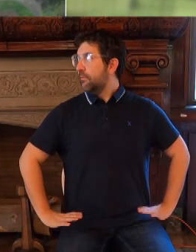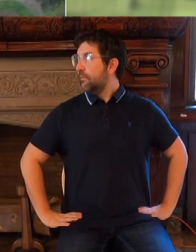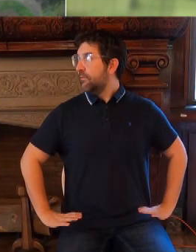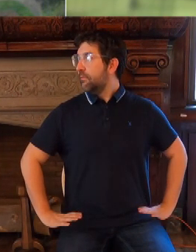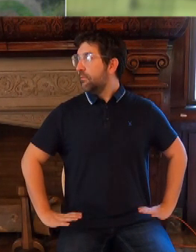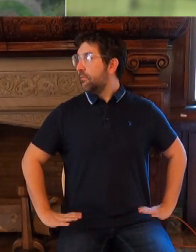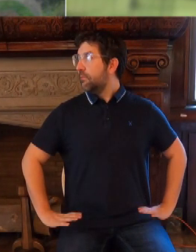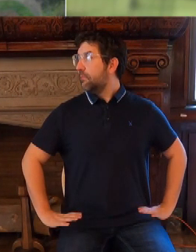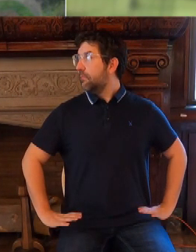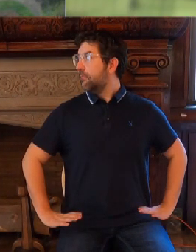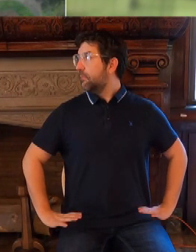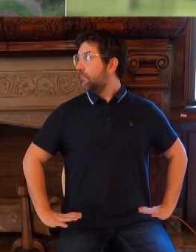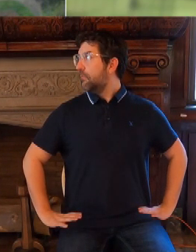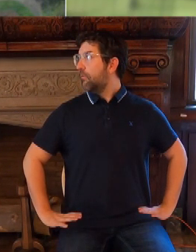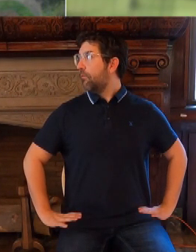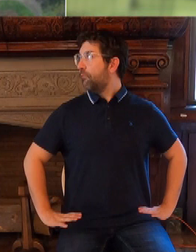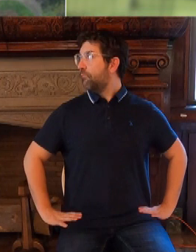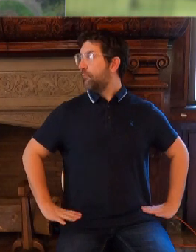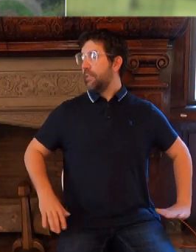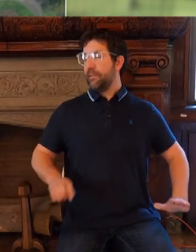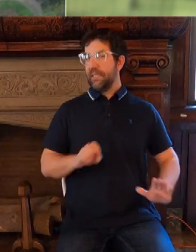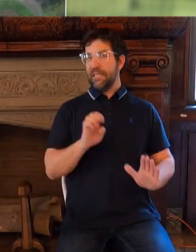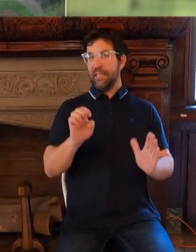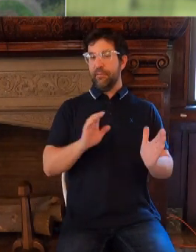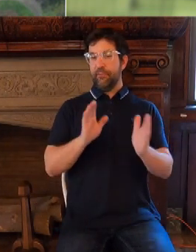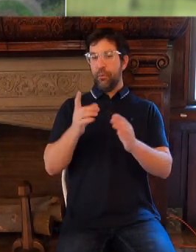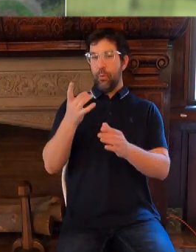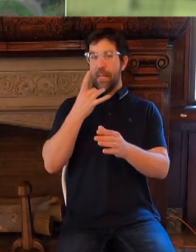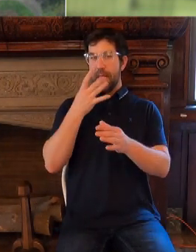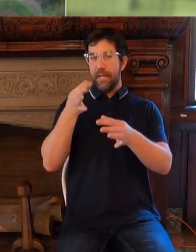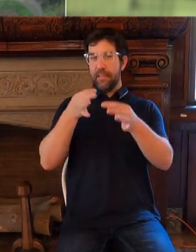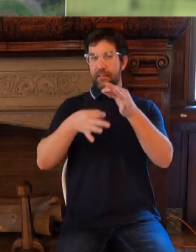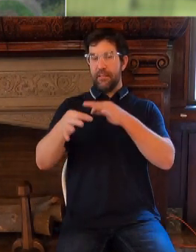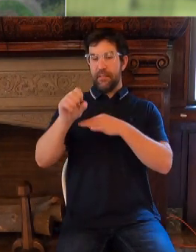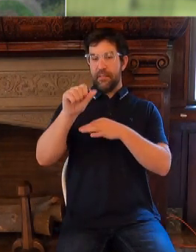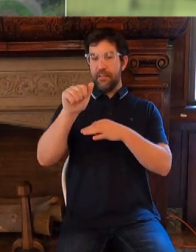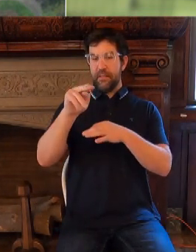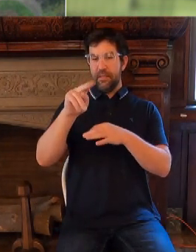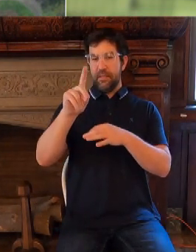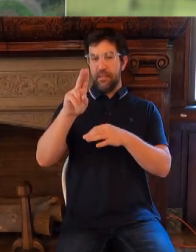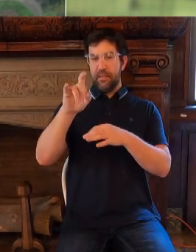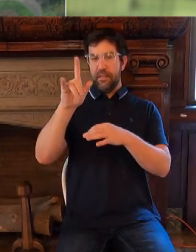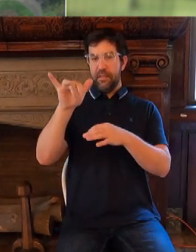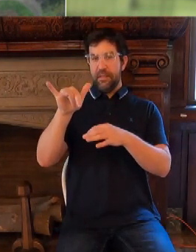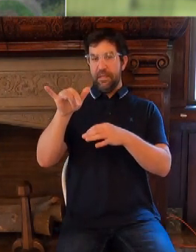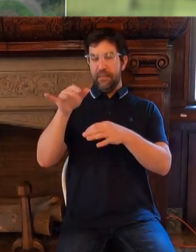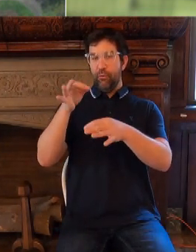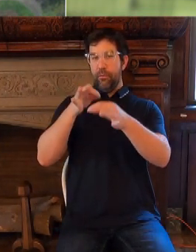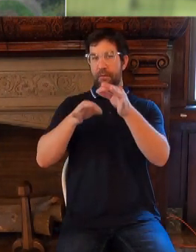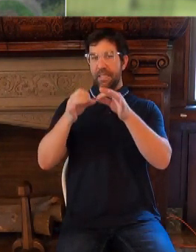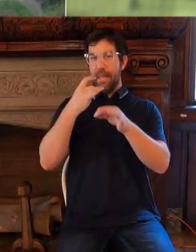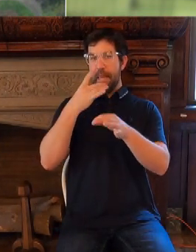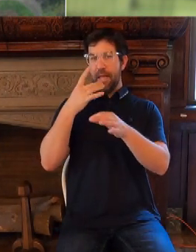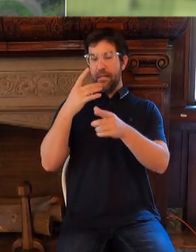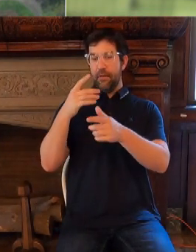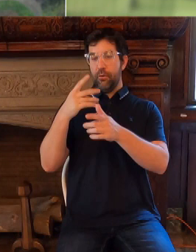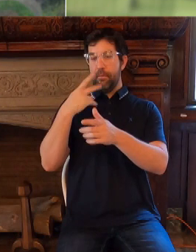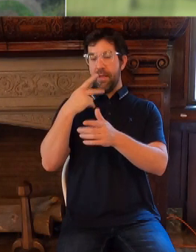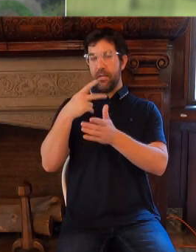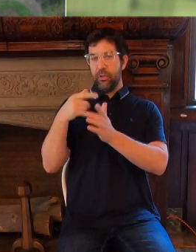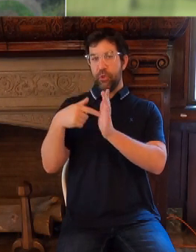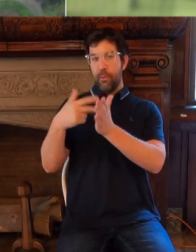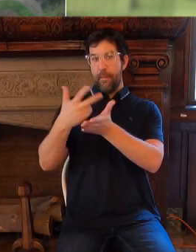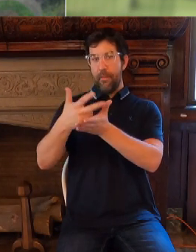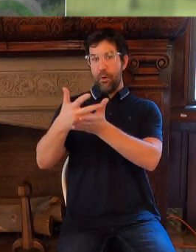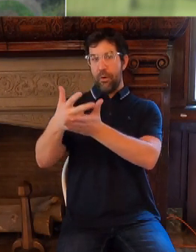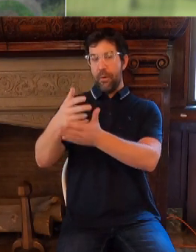So moving east, we're replacing the signal at Sandusky. Again, pink is showing that parking that we're proposing, and blue is